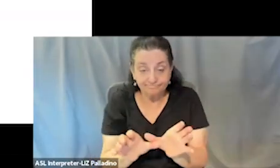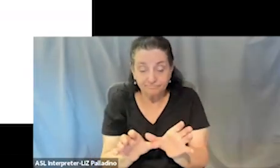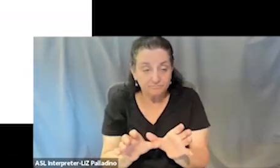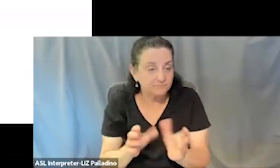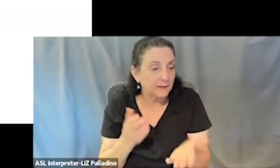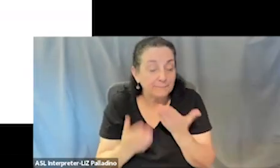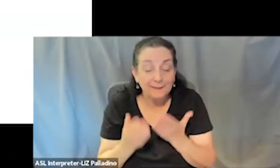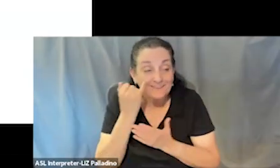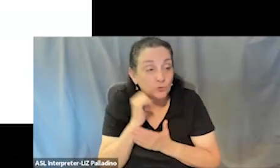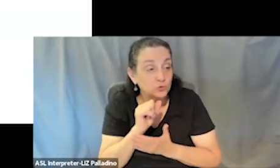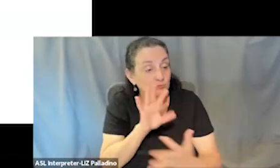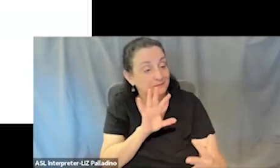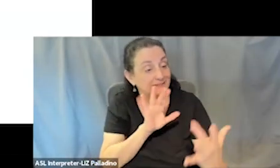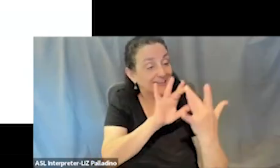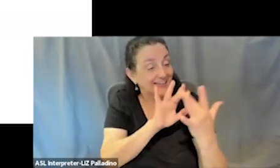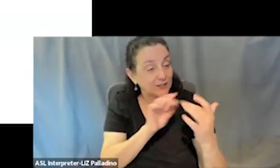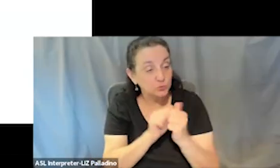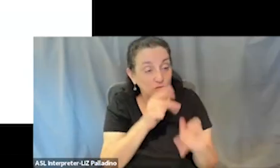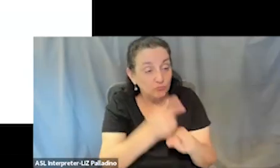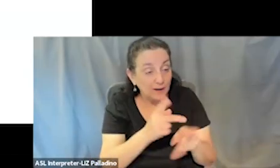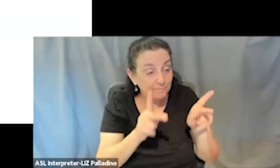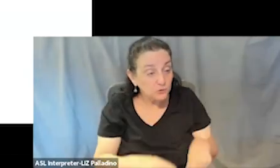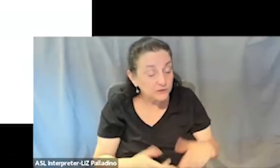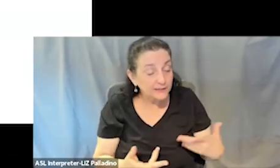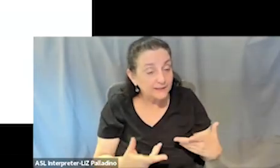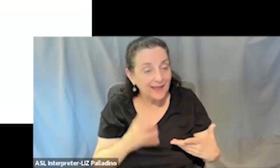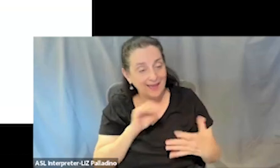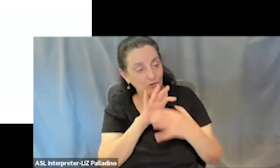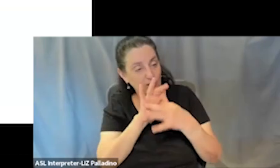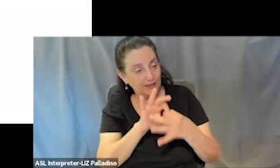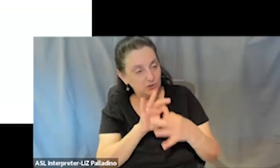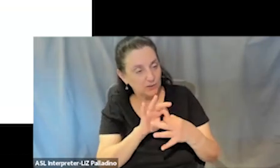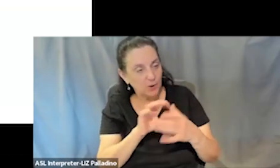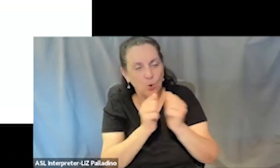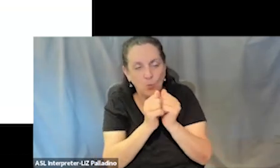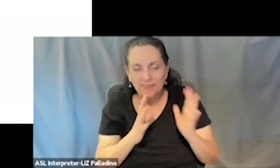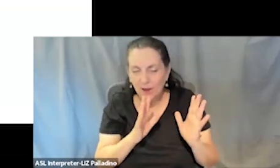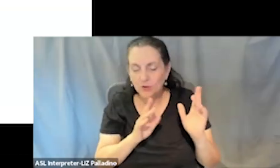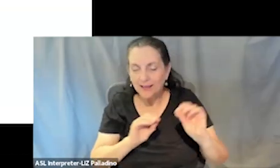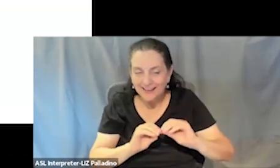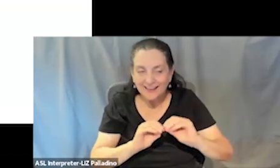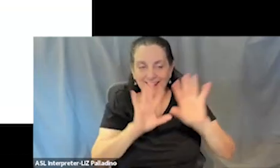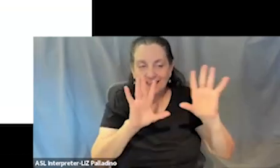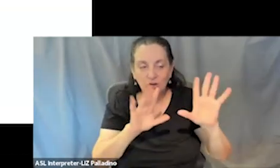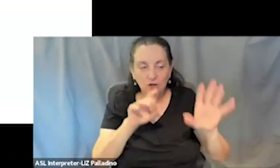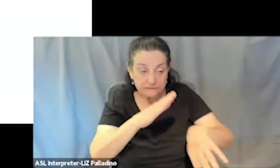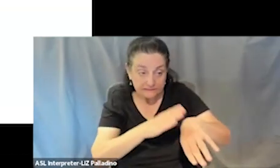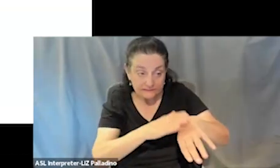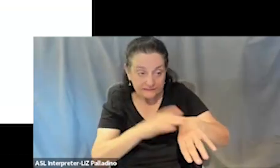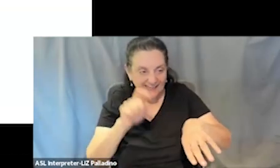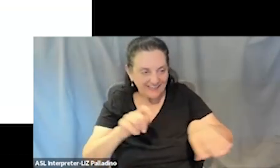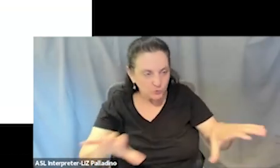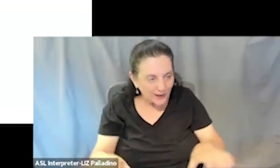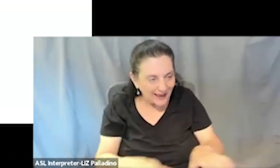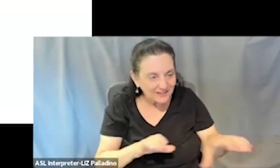the right person who can make those investments. And a warm relationship without a clear call to action gives that person